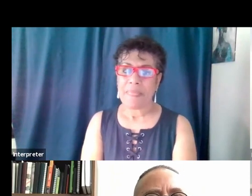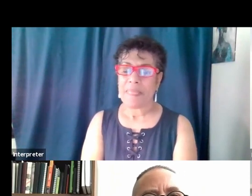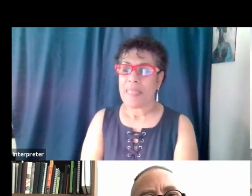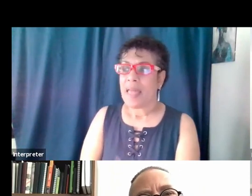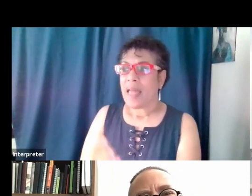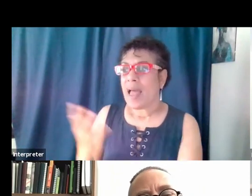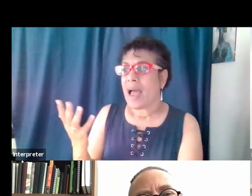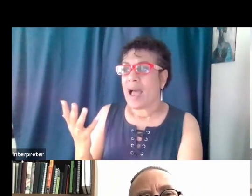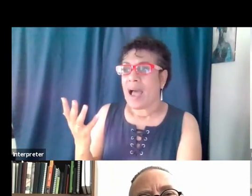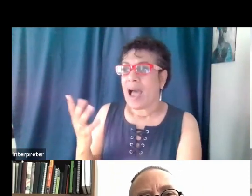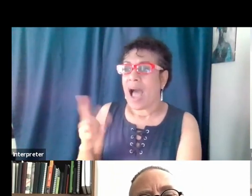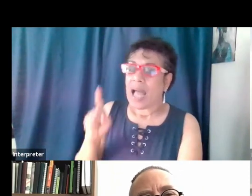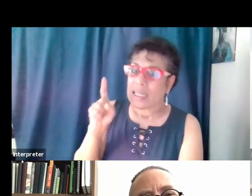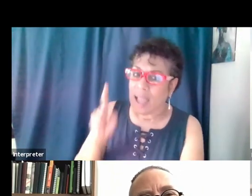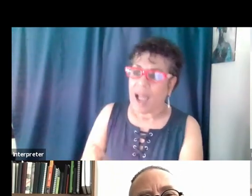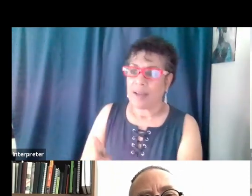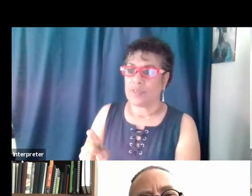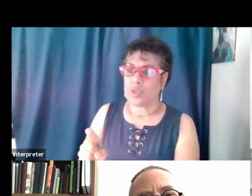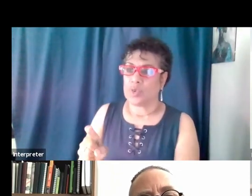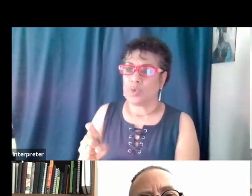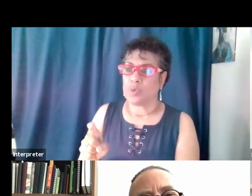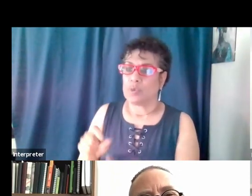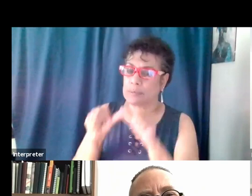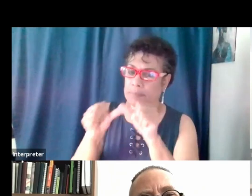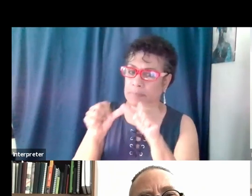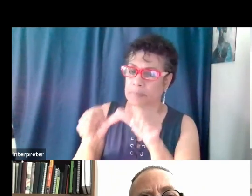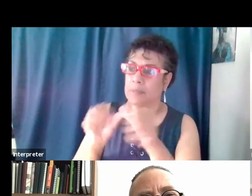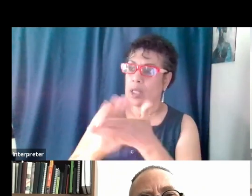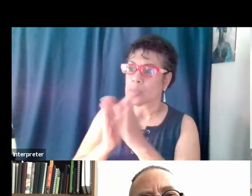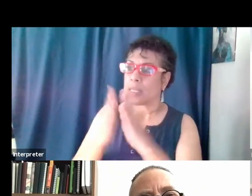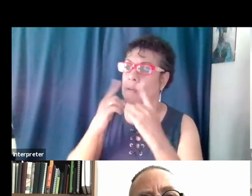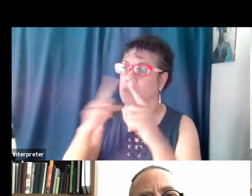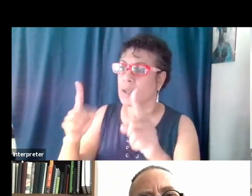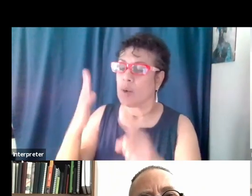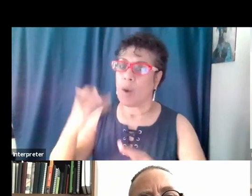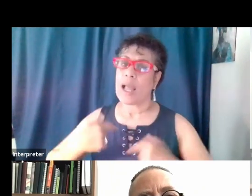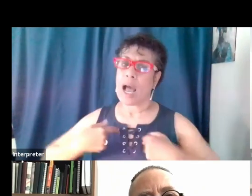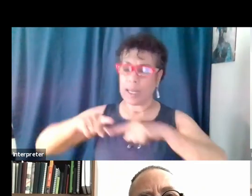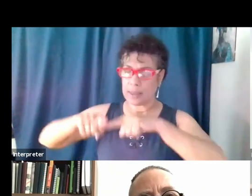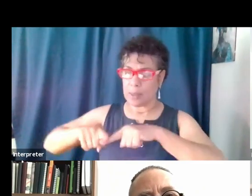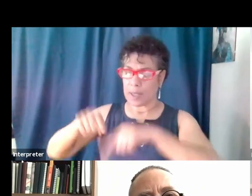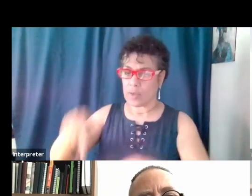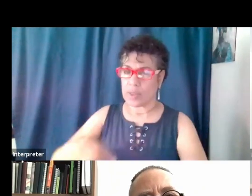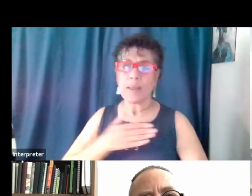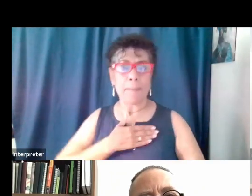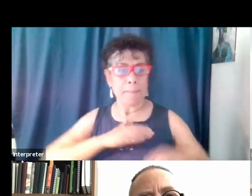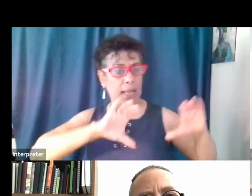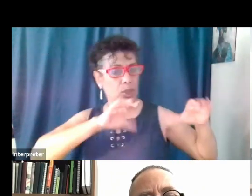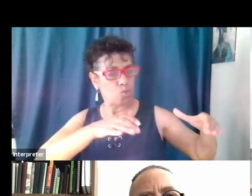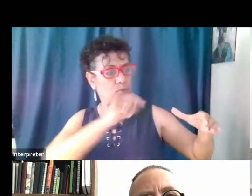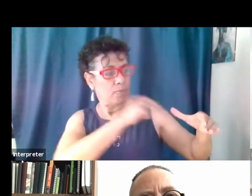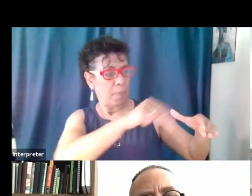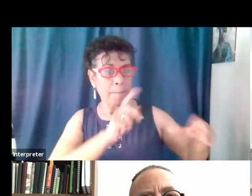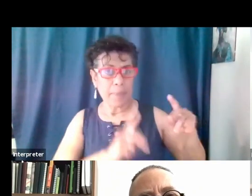I've created. And so I have to have that be successful, because not only am I relying on it, but the people in my company are relying on it, and the people